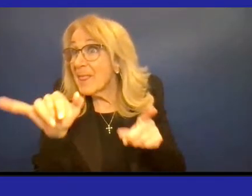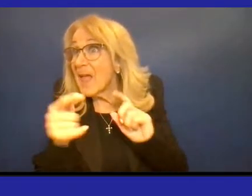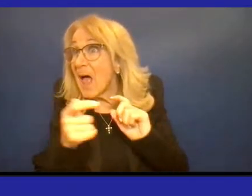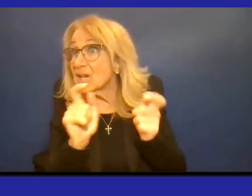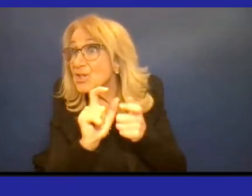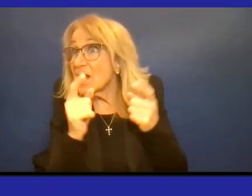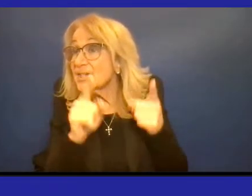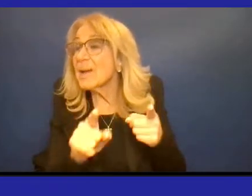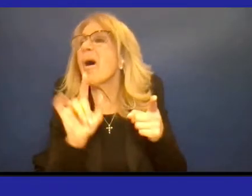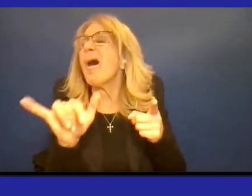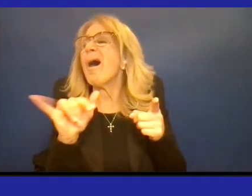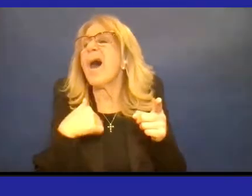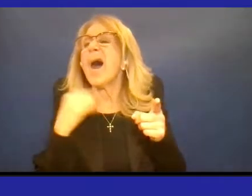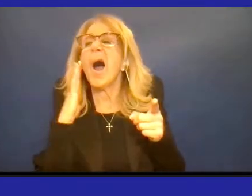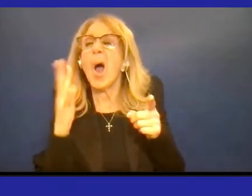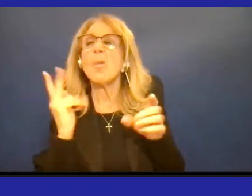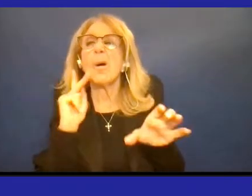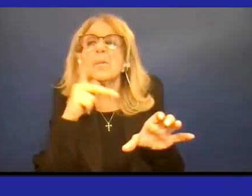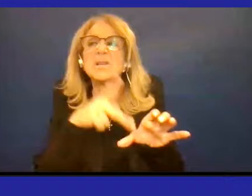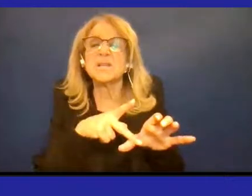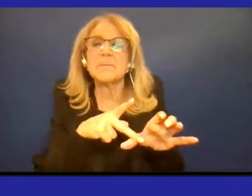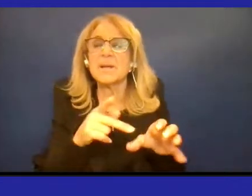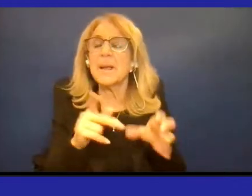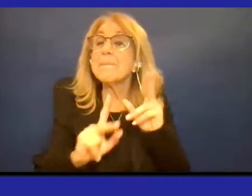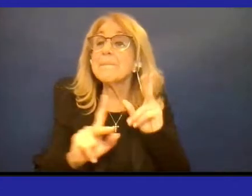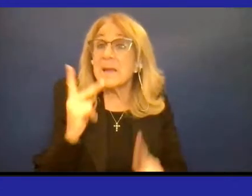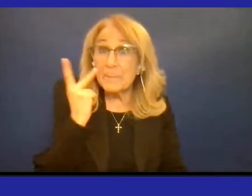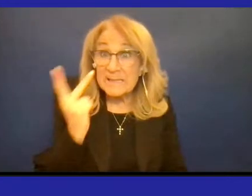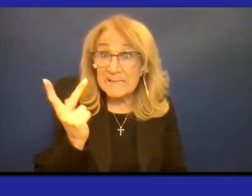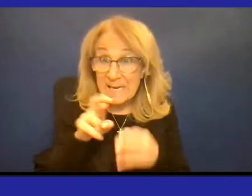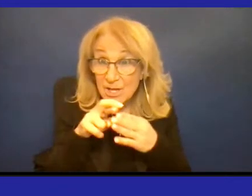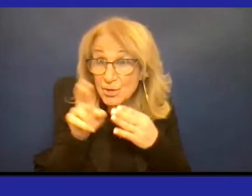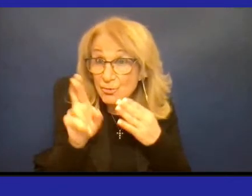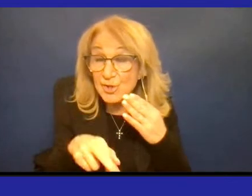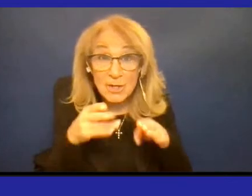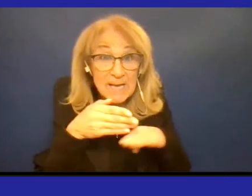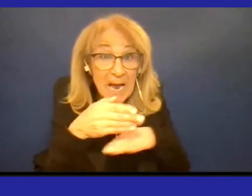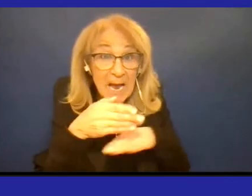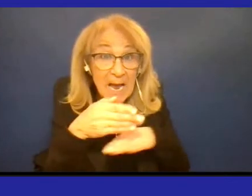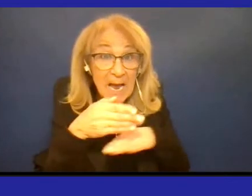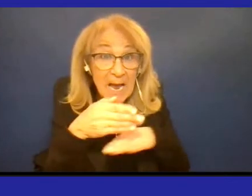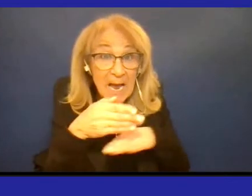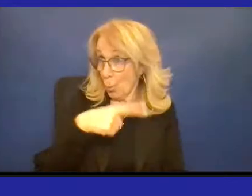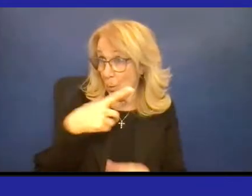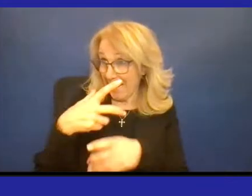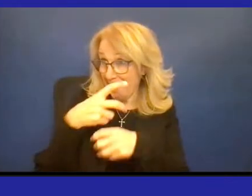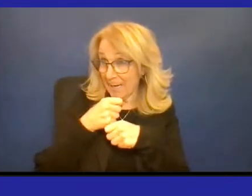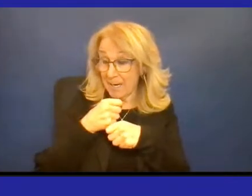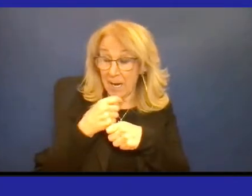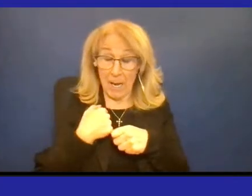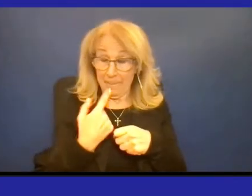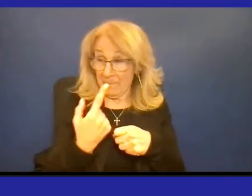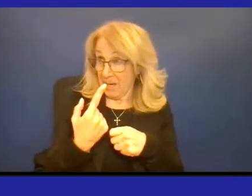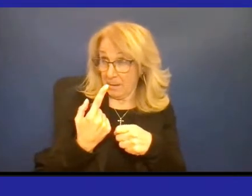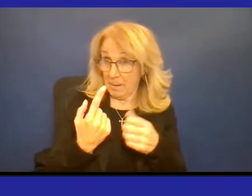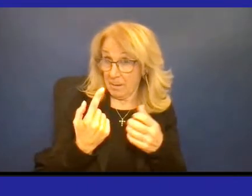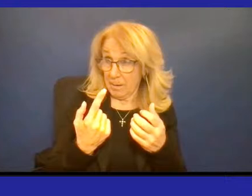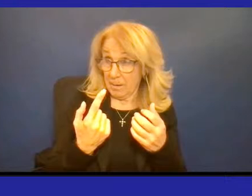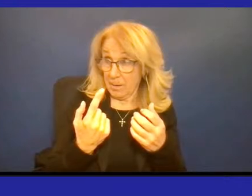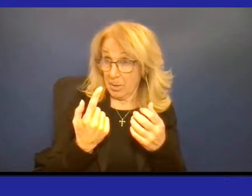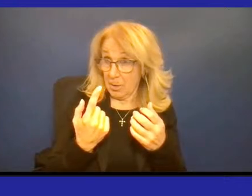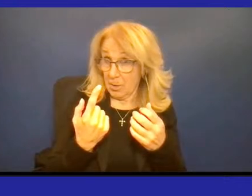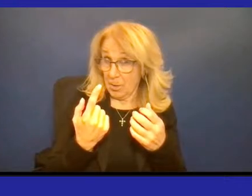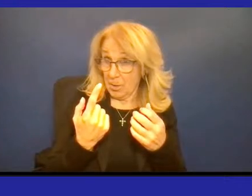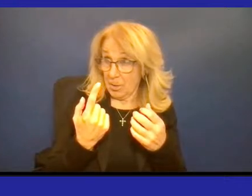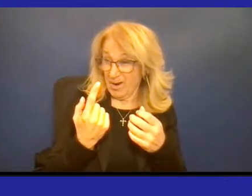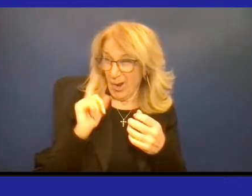people trying to see show the- them with the. And do people see the results after, like, I know we get them, and I'm always like, wait, what do we look like from 2 years Right.